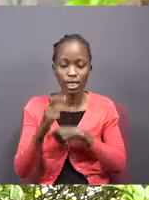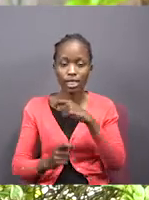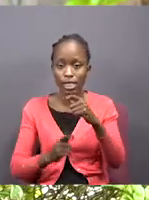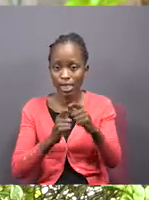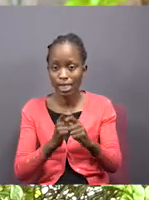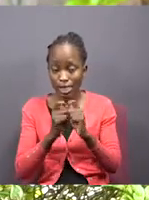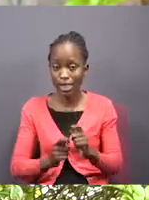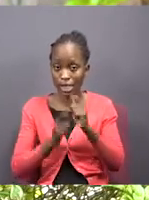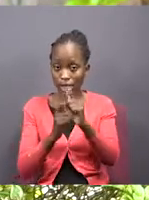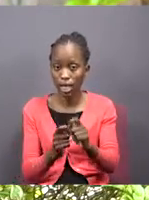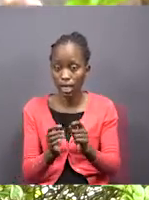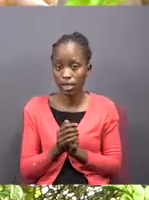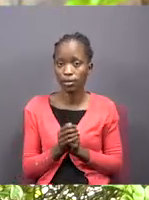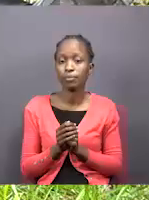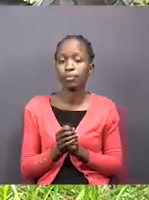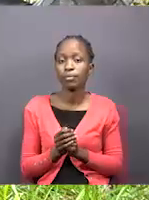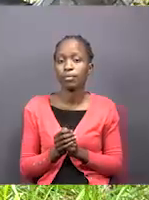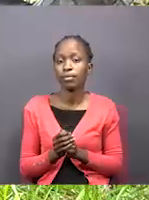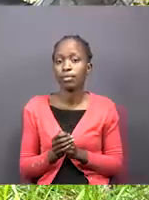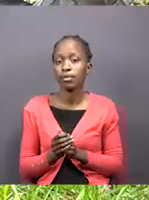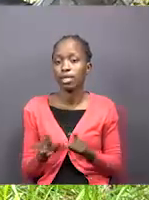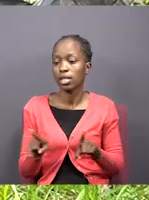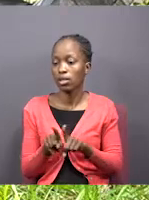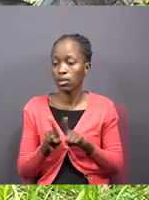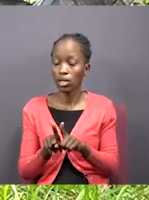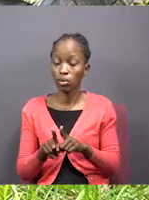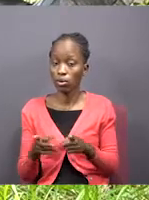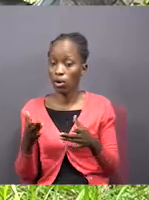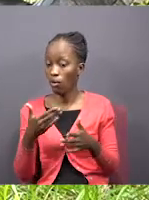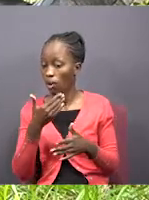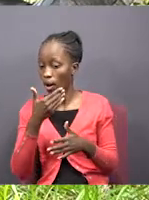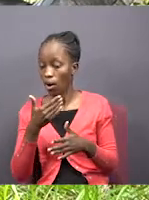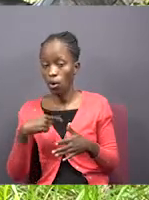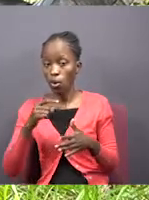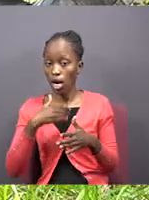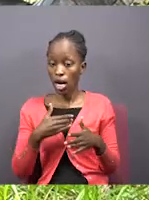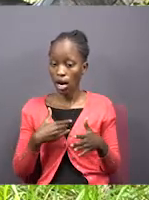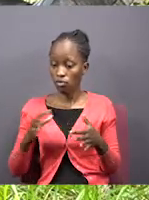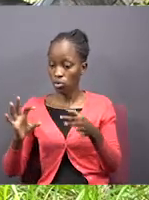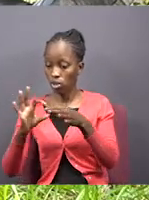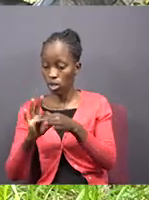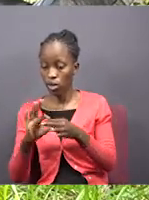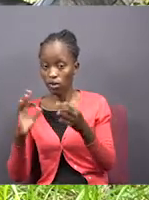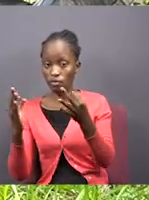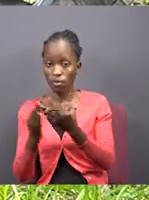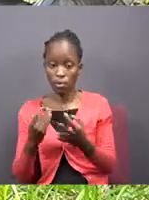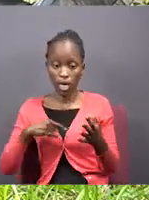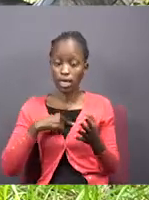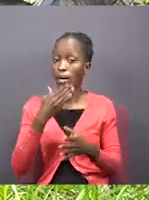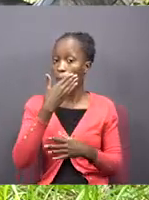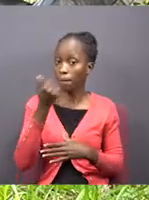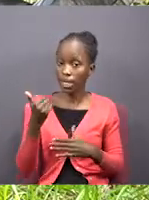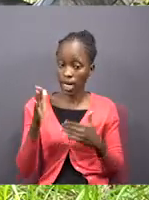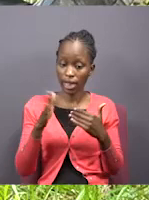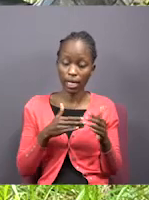knitting, you know. And fourthly is the better family connections. We connect with our families today much better